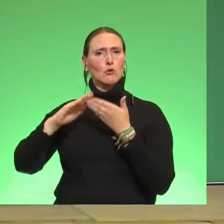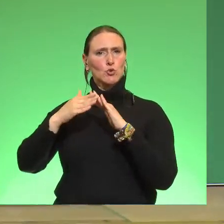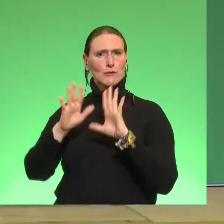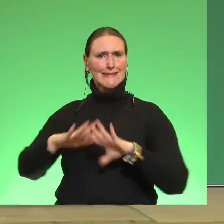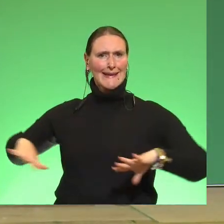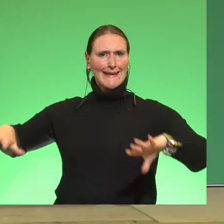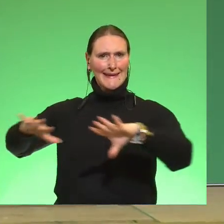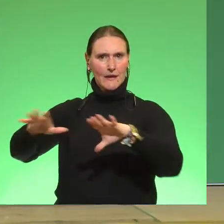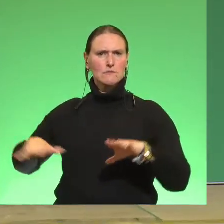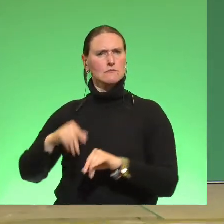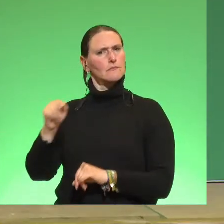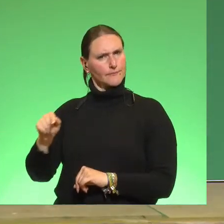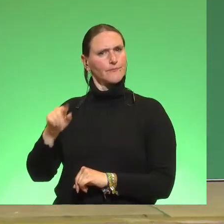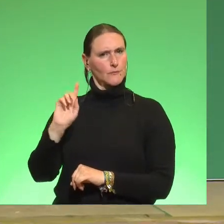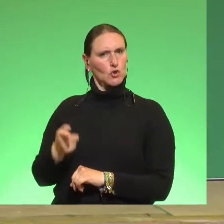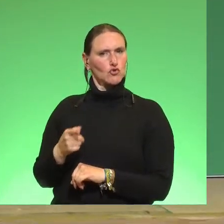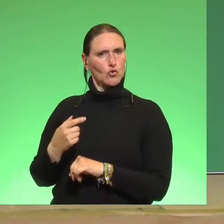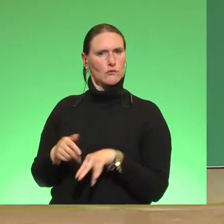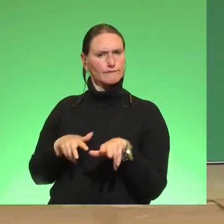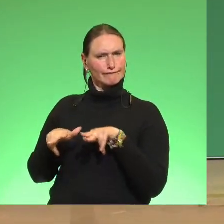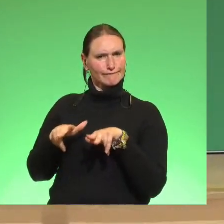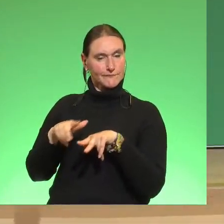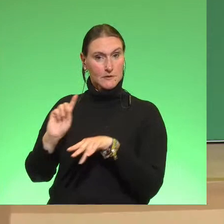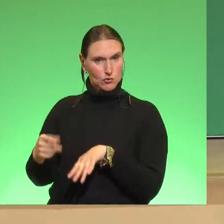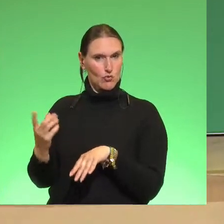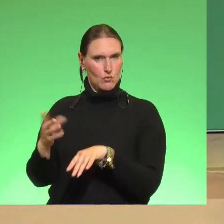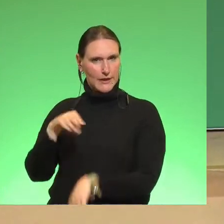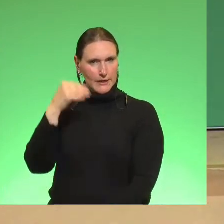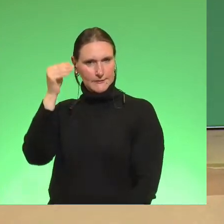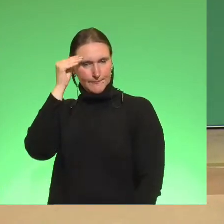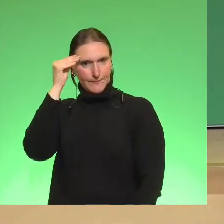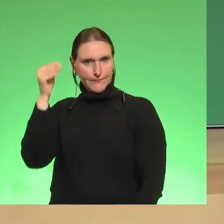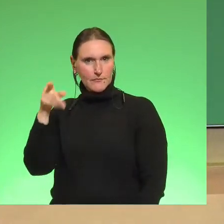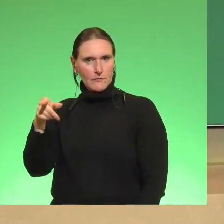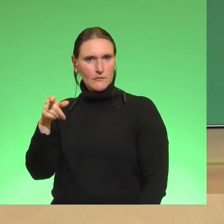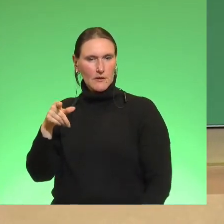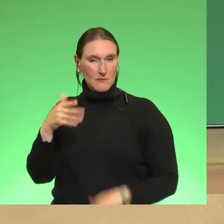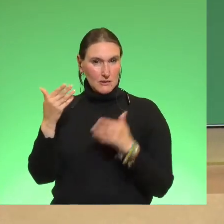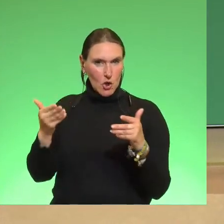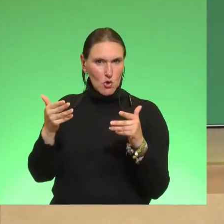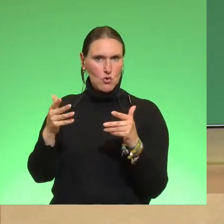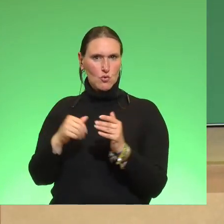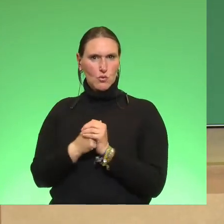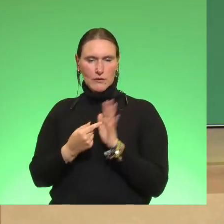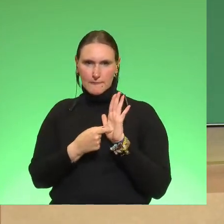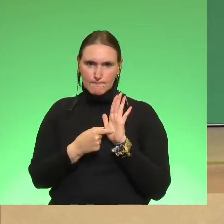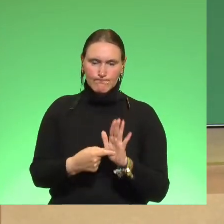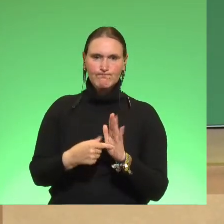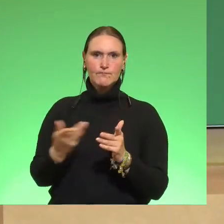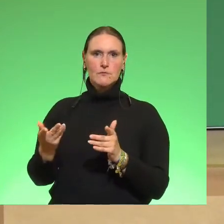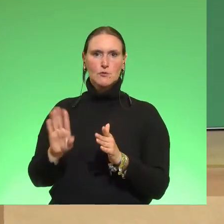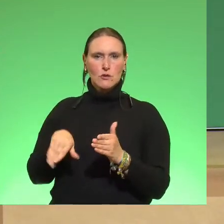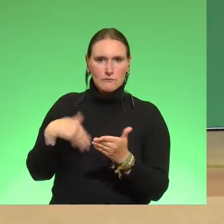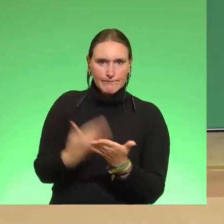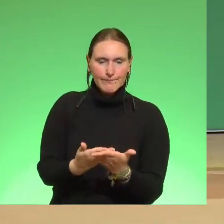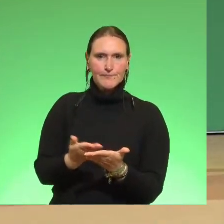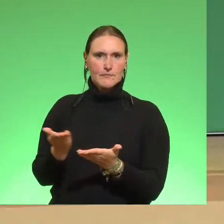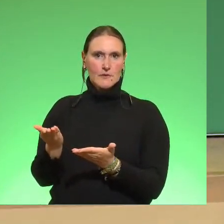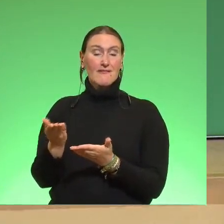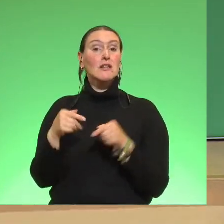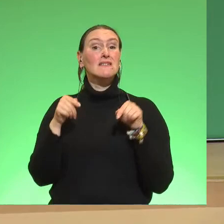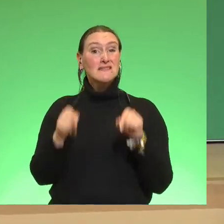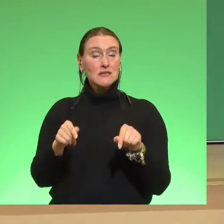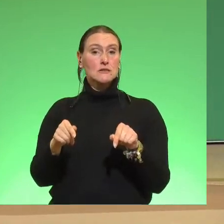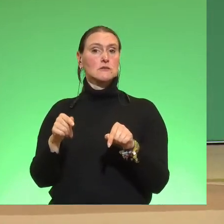to learn, I am wondering what it means, what it shows, or what it exposes when this preparedness, when